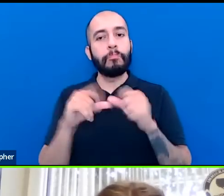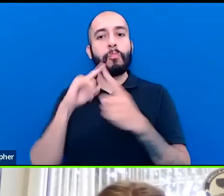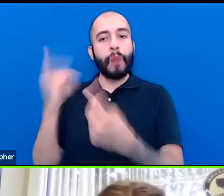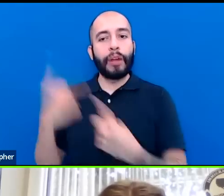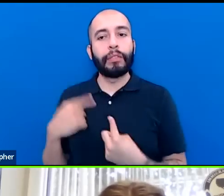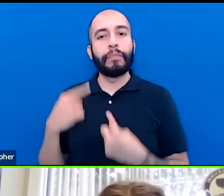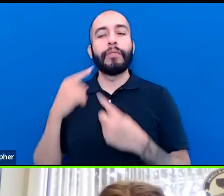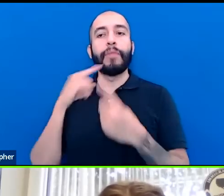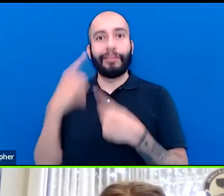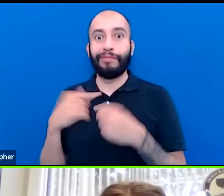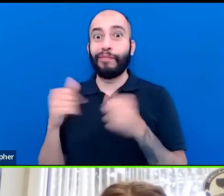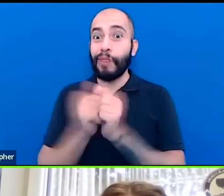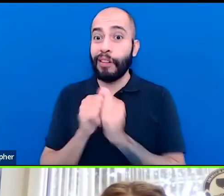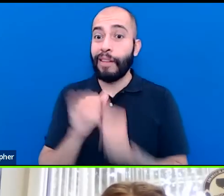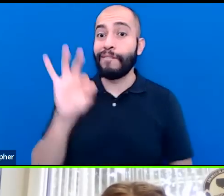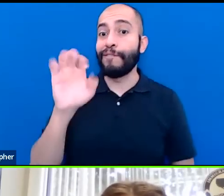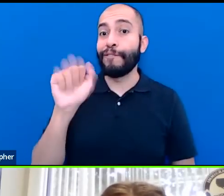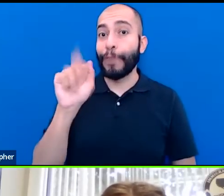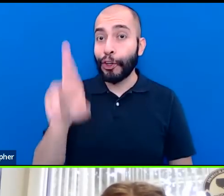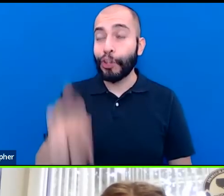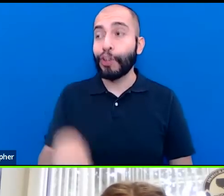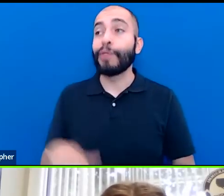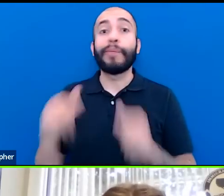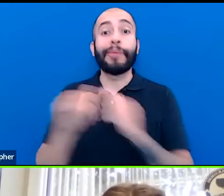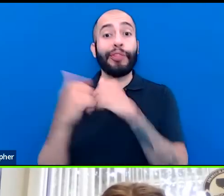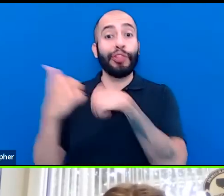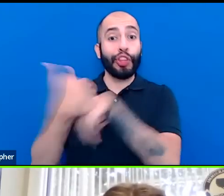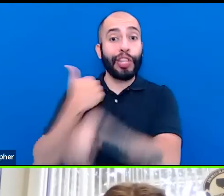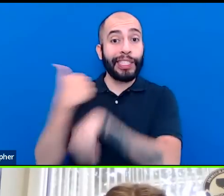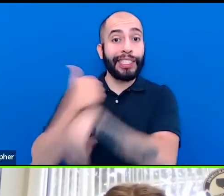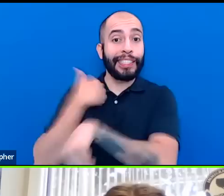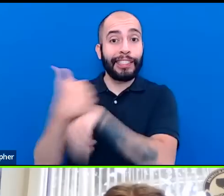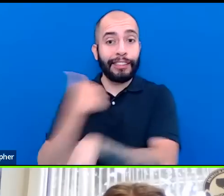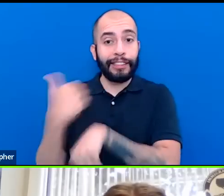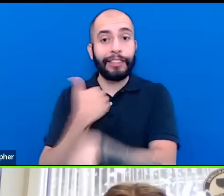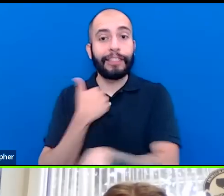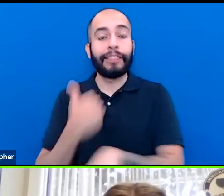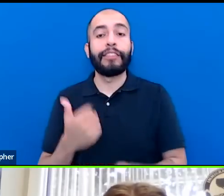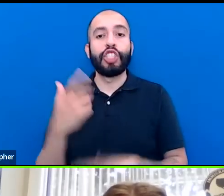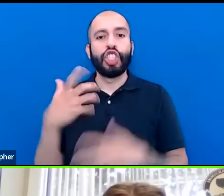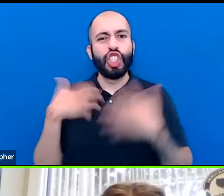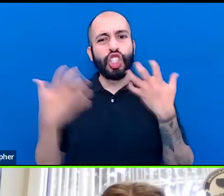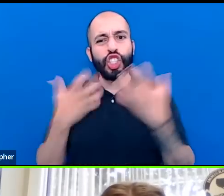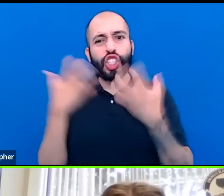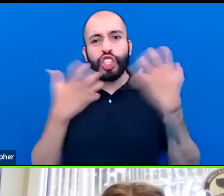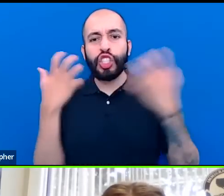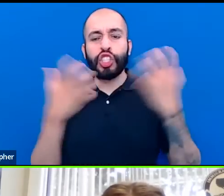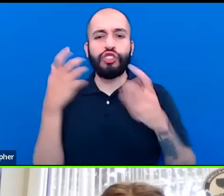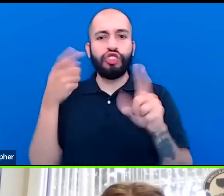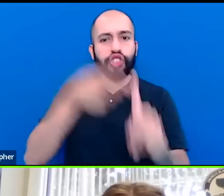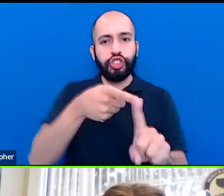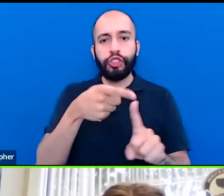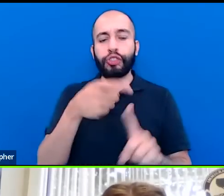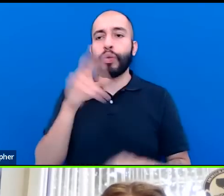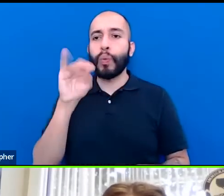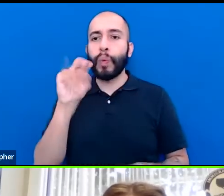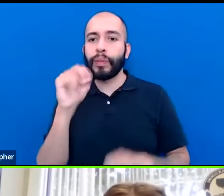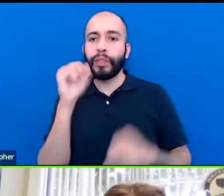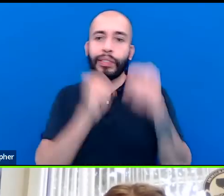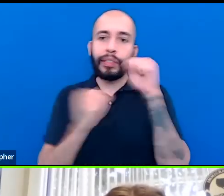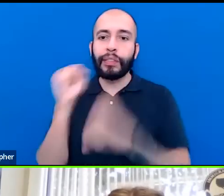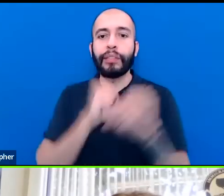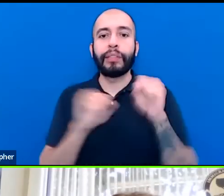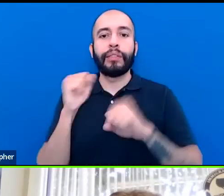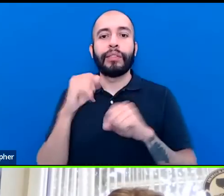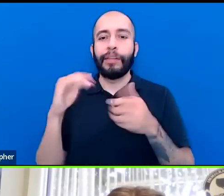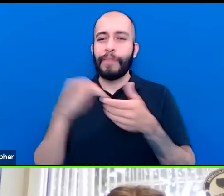know, scorched earth union busting tactics, is partners keep coming together because we're all fighting for love and solidarity with